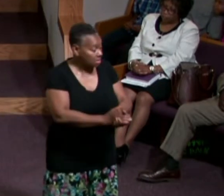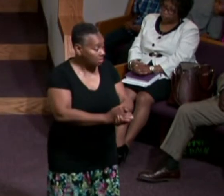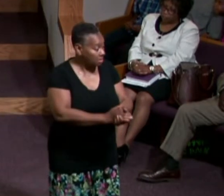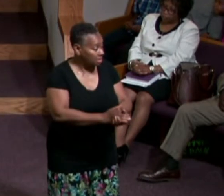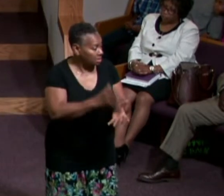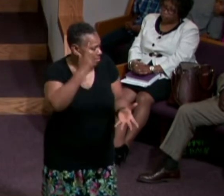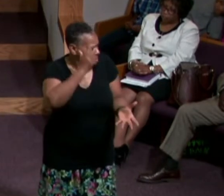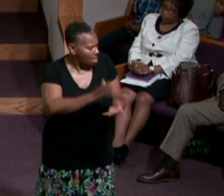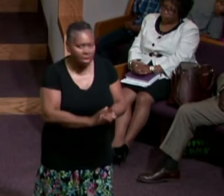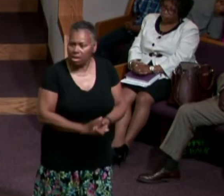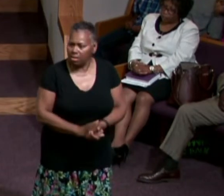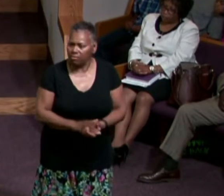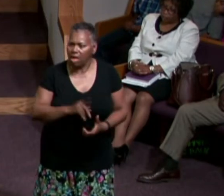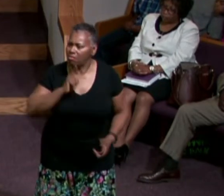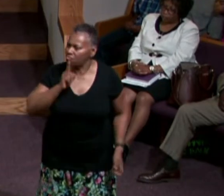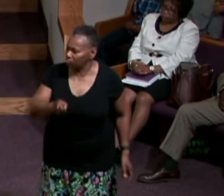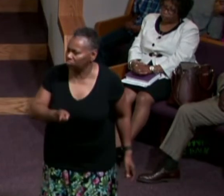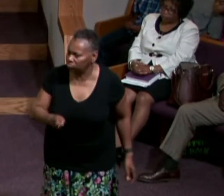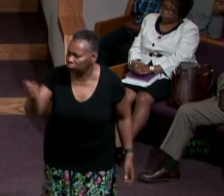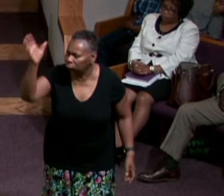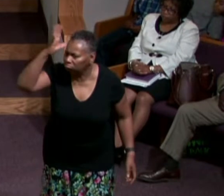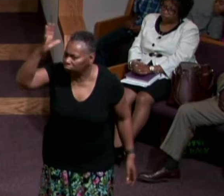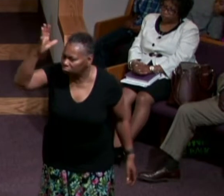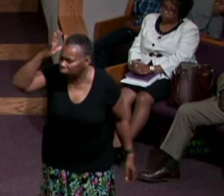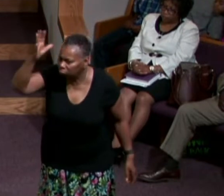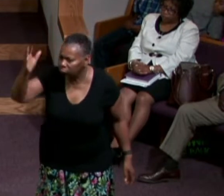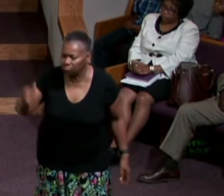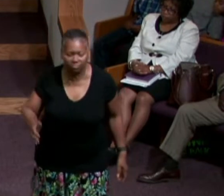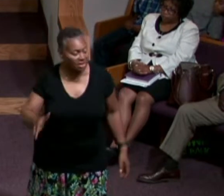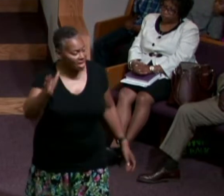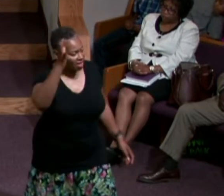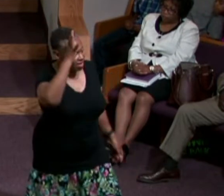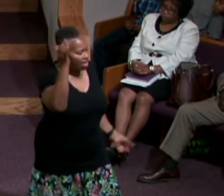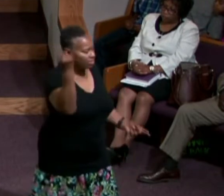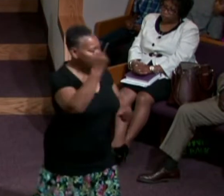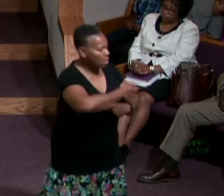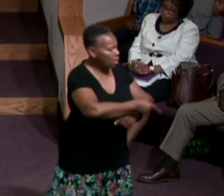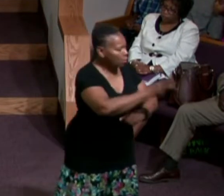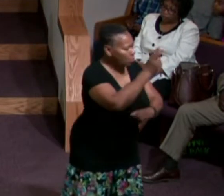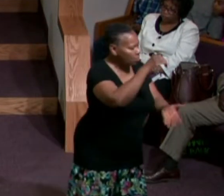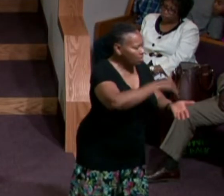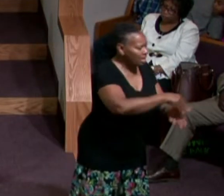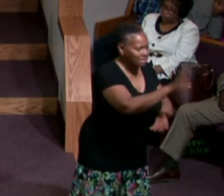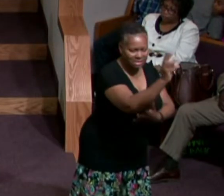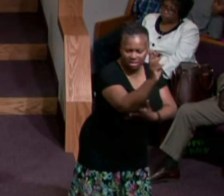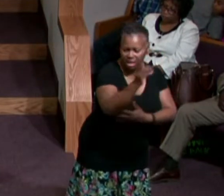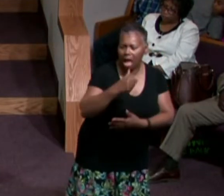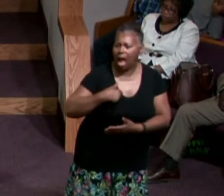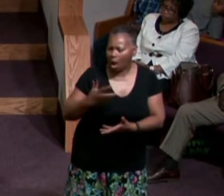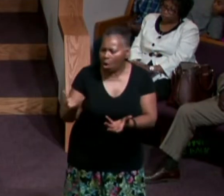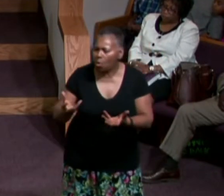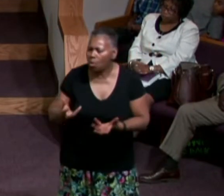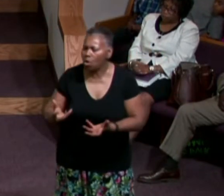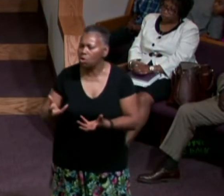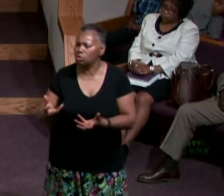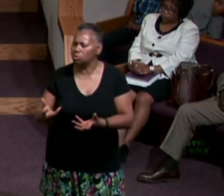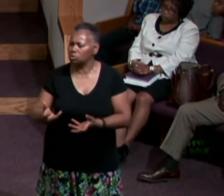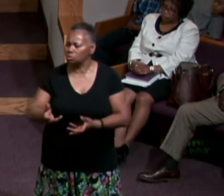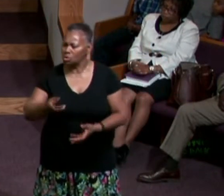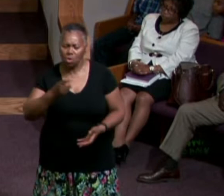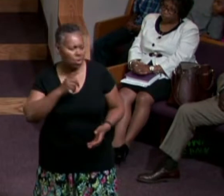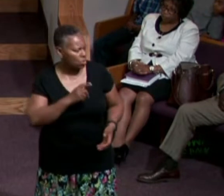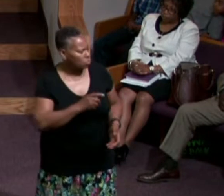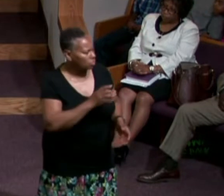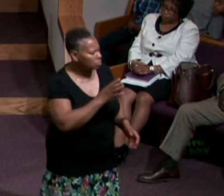actually the father. This Father's Day 2016, I want to talk to the unsung heroes who